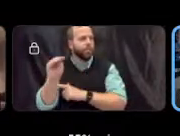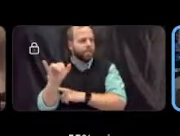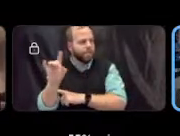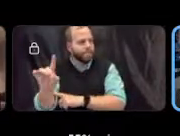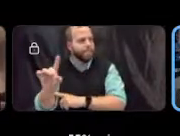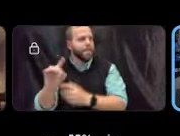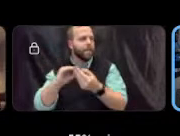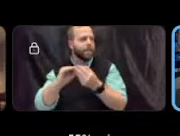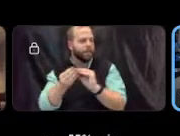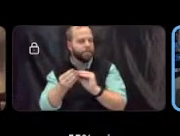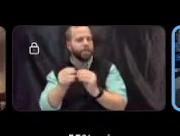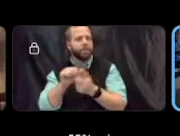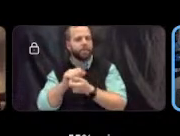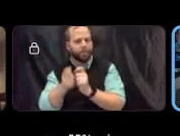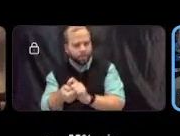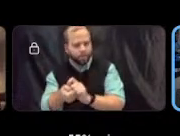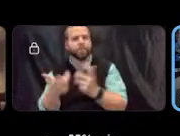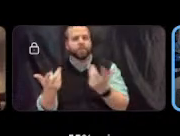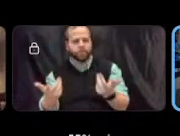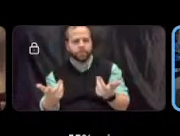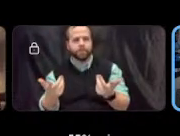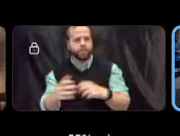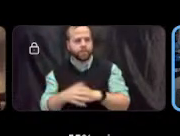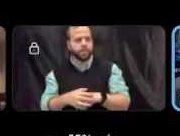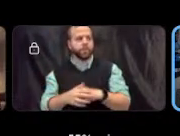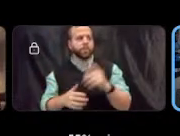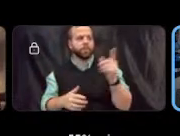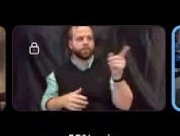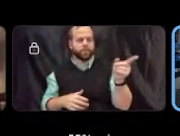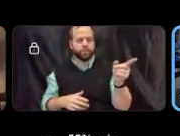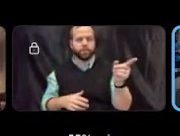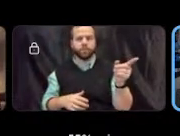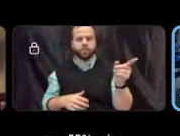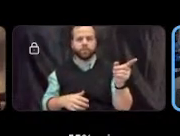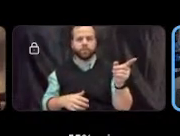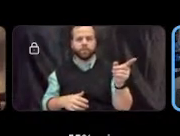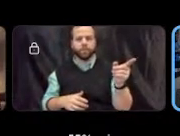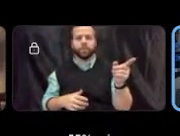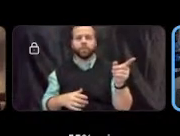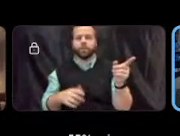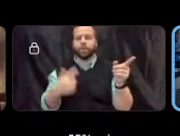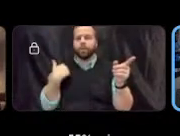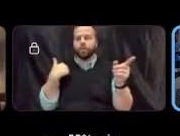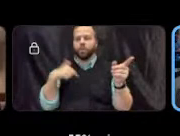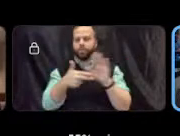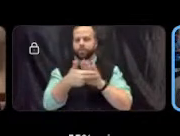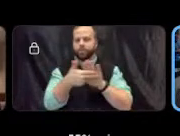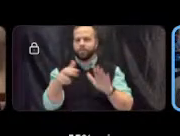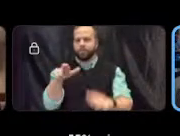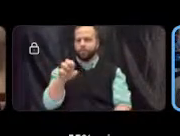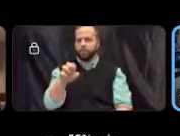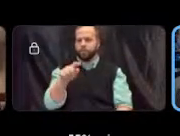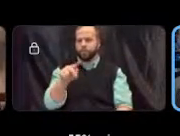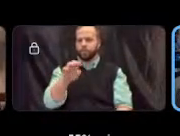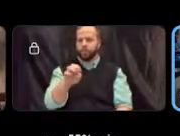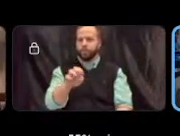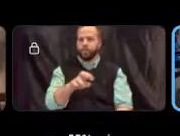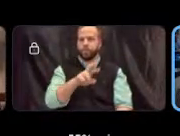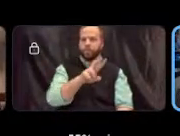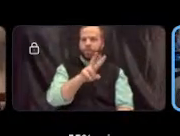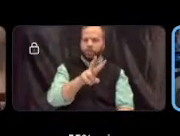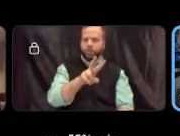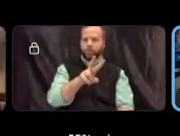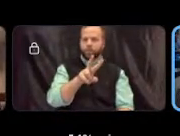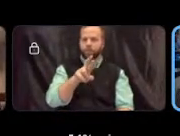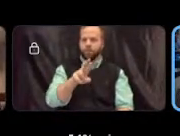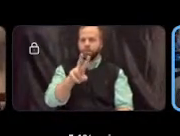Mr. Chair, item 7.1, file number Z9702A. This is a rezoning from R2 to R4,